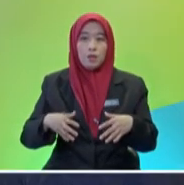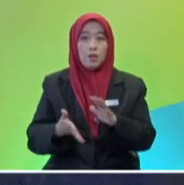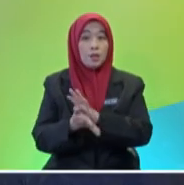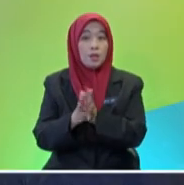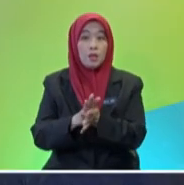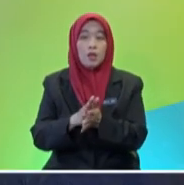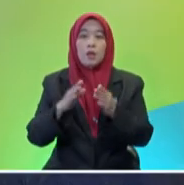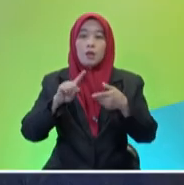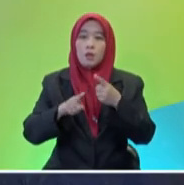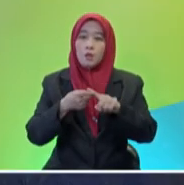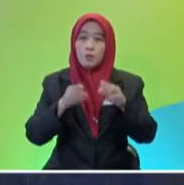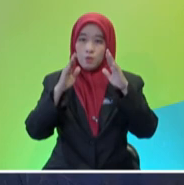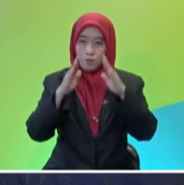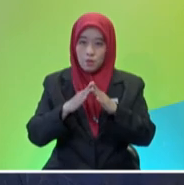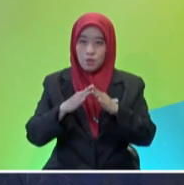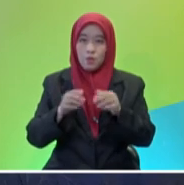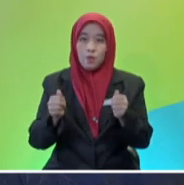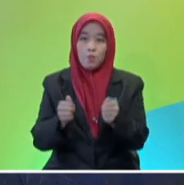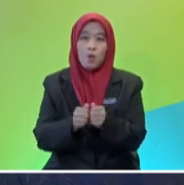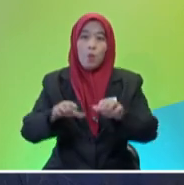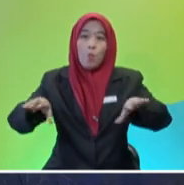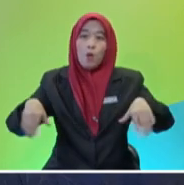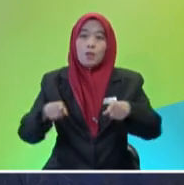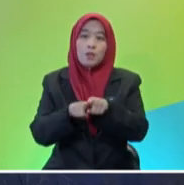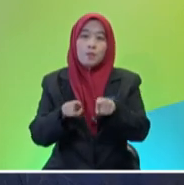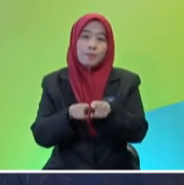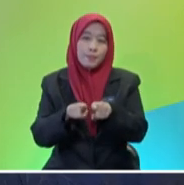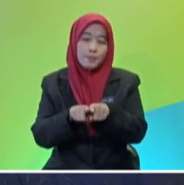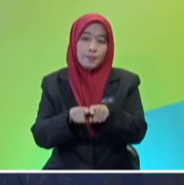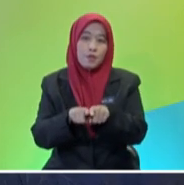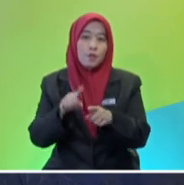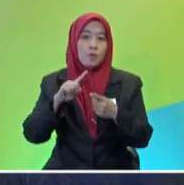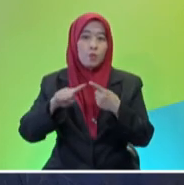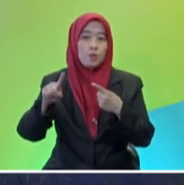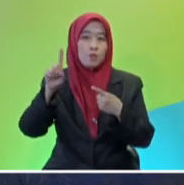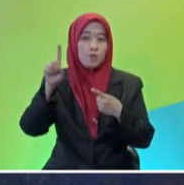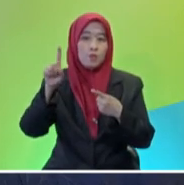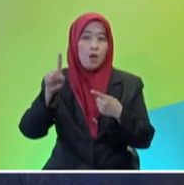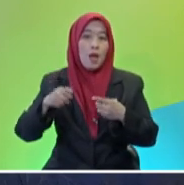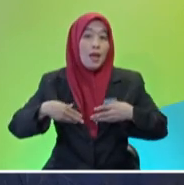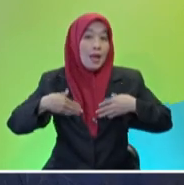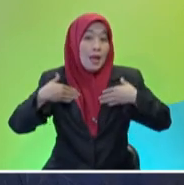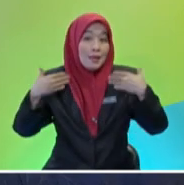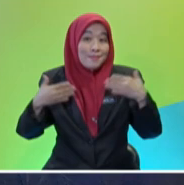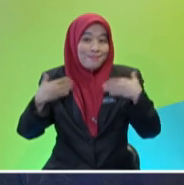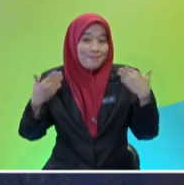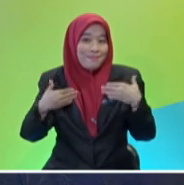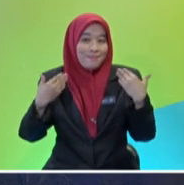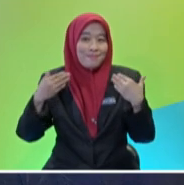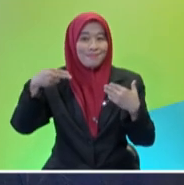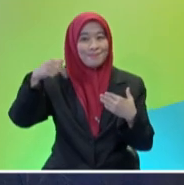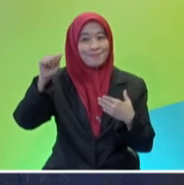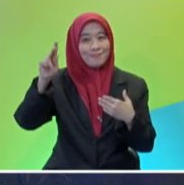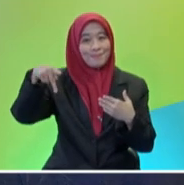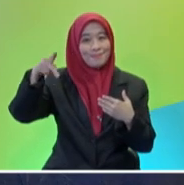at home to do it together with me. All right? Okay. So the first one is happy. Very good. Okay.